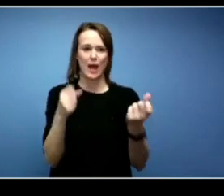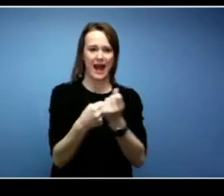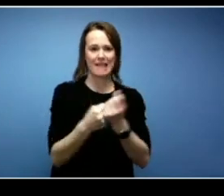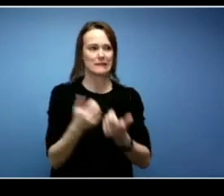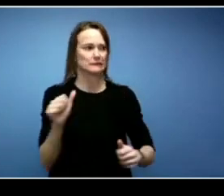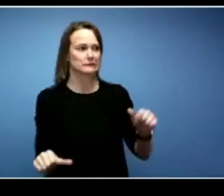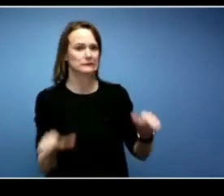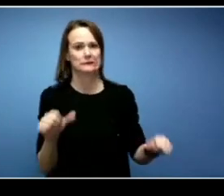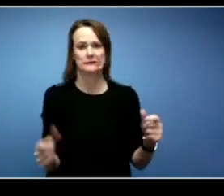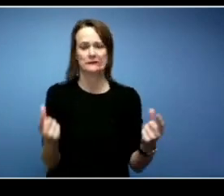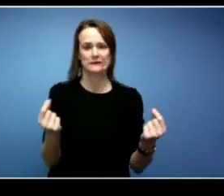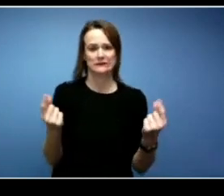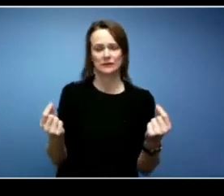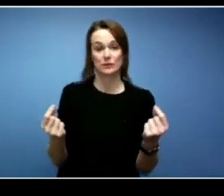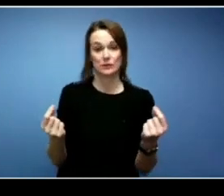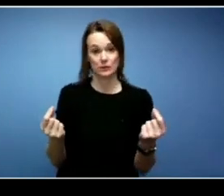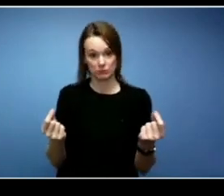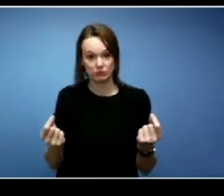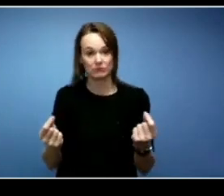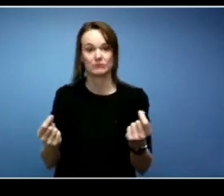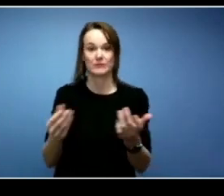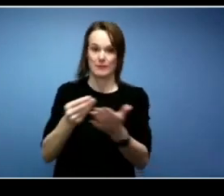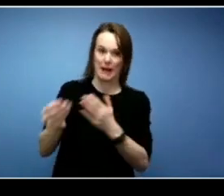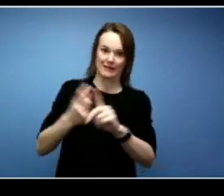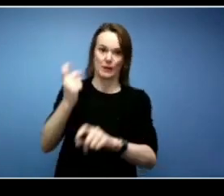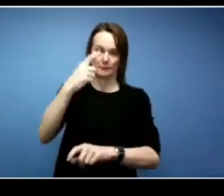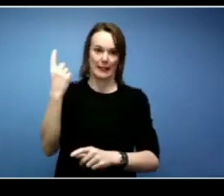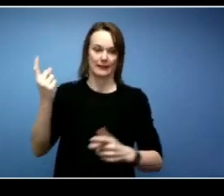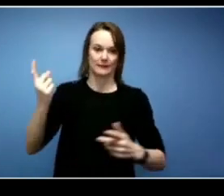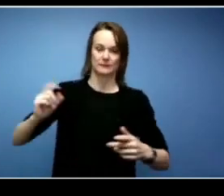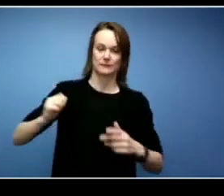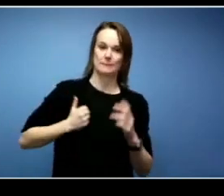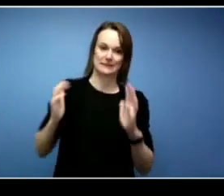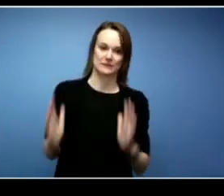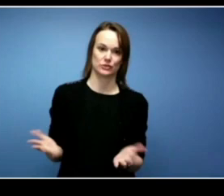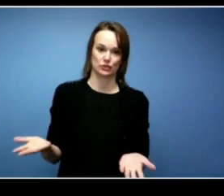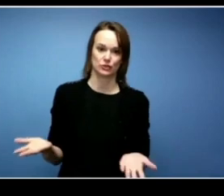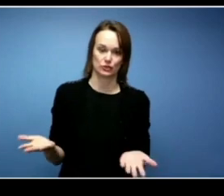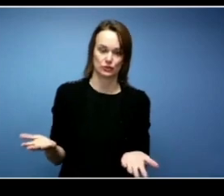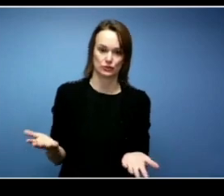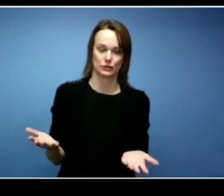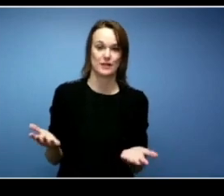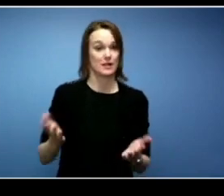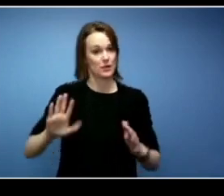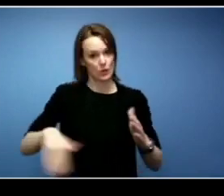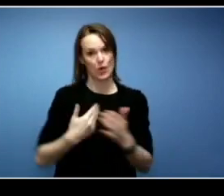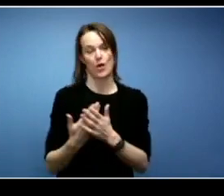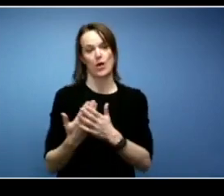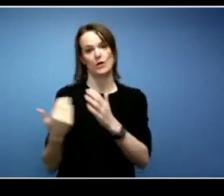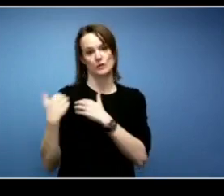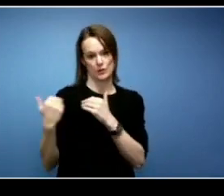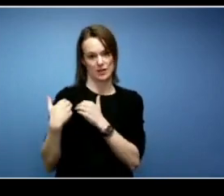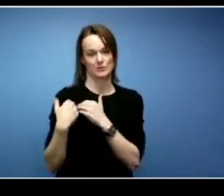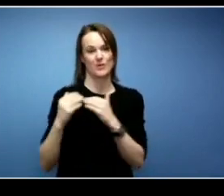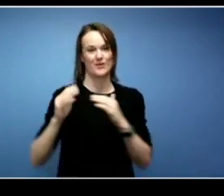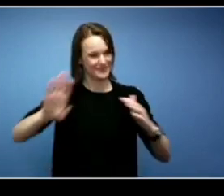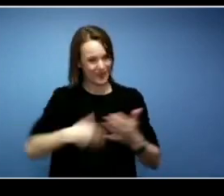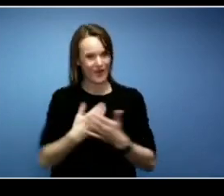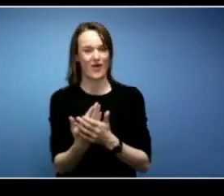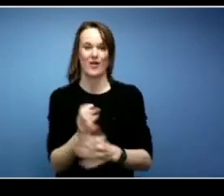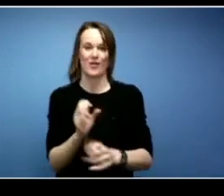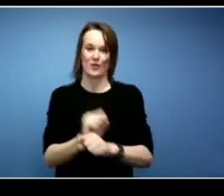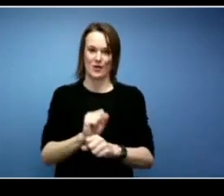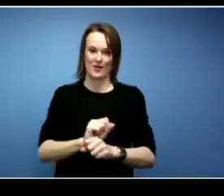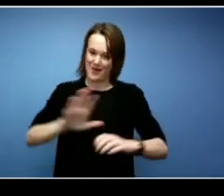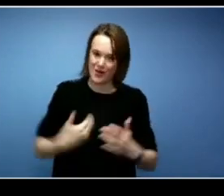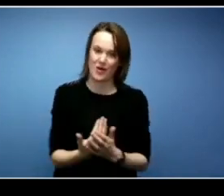struggle for racial justice in our college and in our province. We are all accountable. This is everyone's work. This is everyone's business. Please